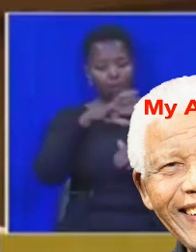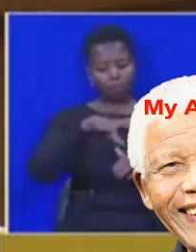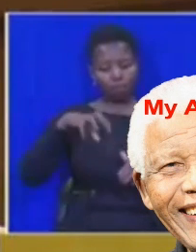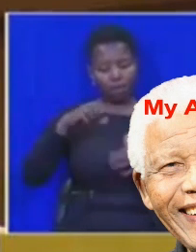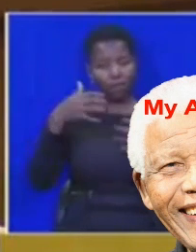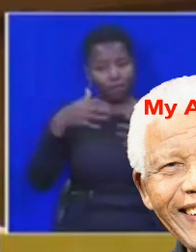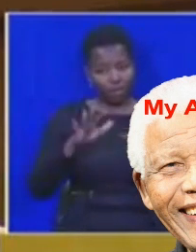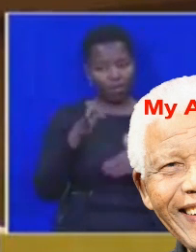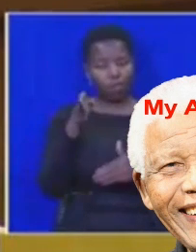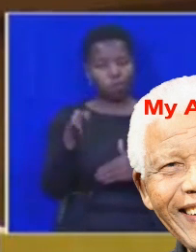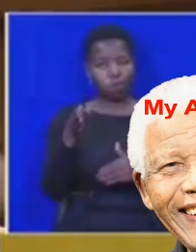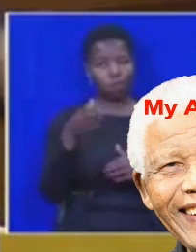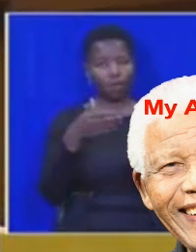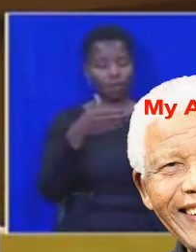one